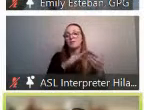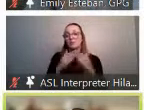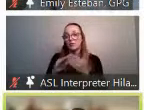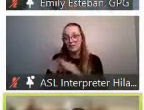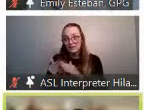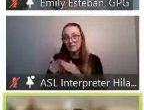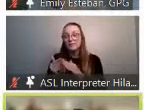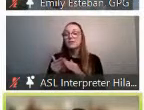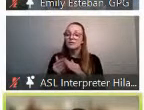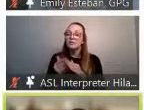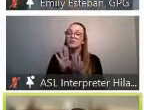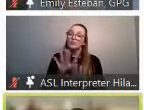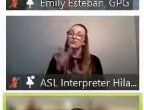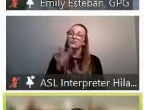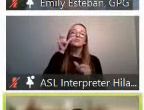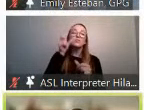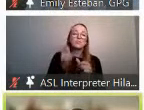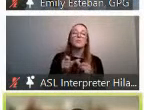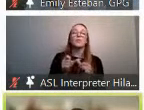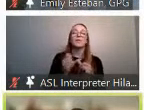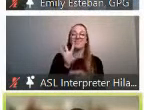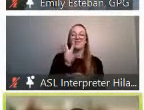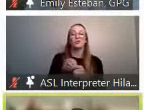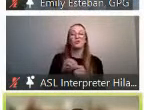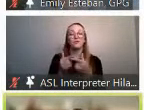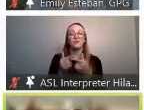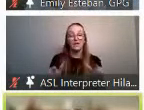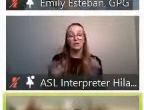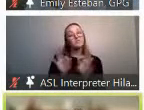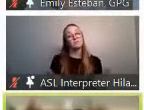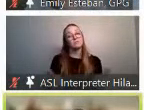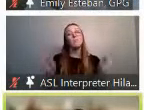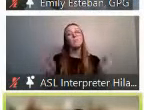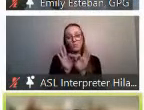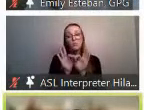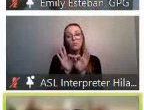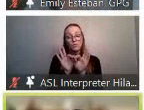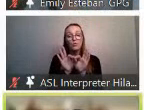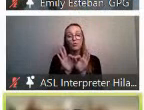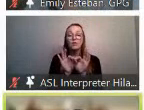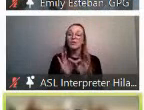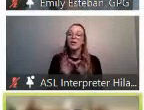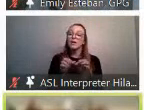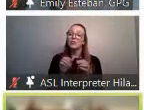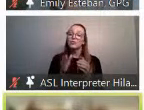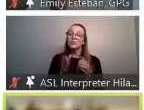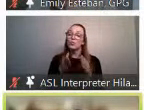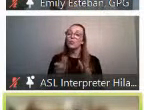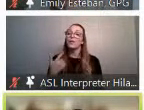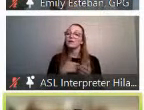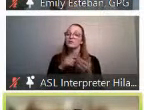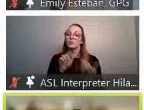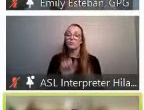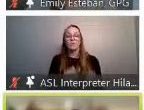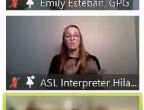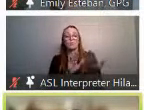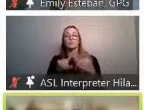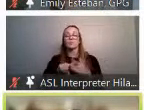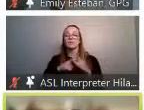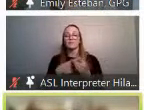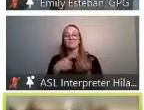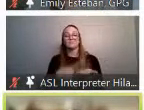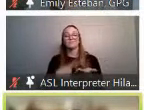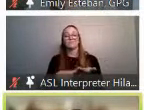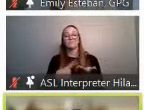of remembering that inclusive language does matter and how we approach that when we start talking to families about, like, let's say,